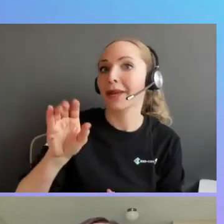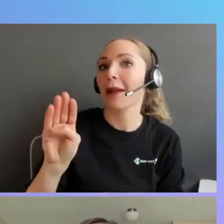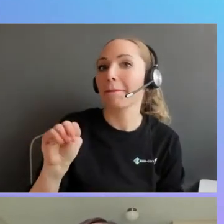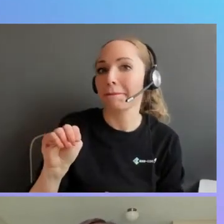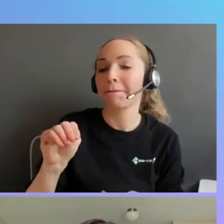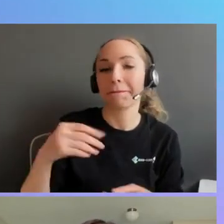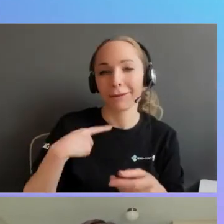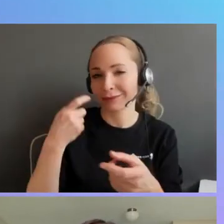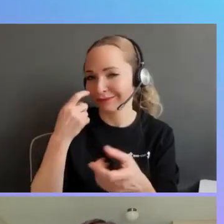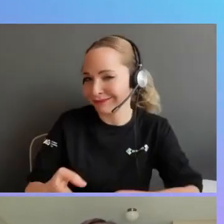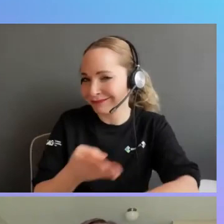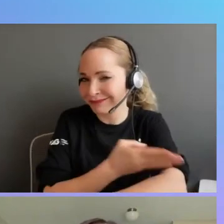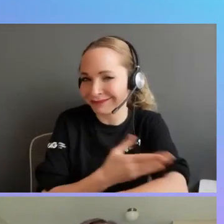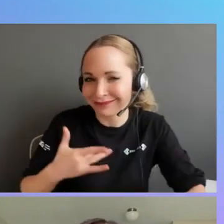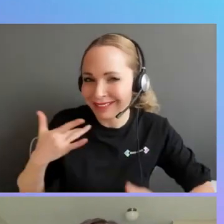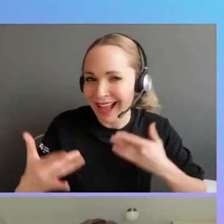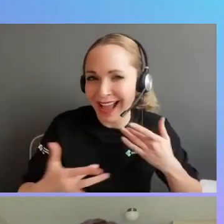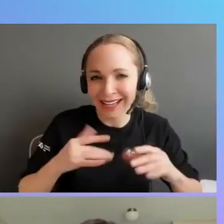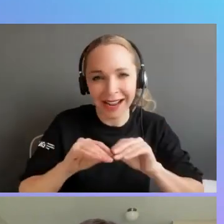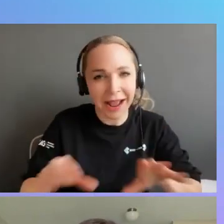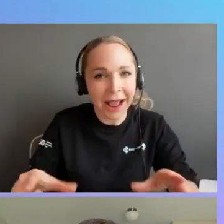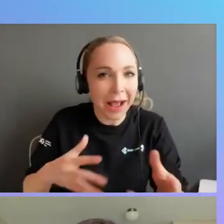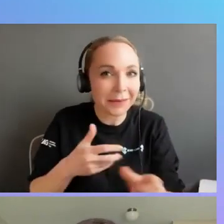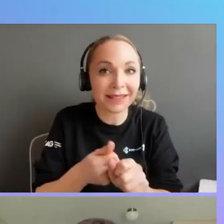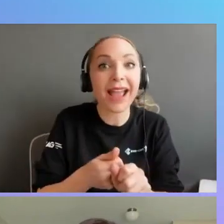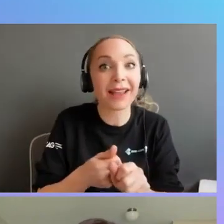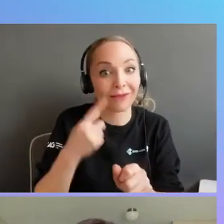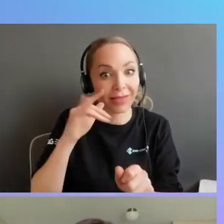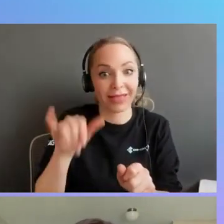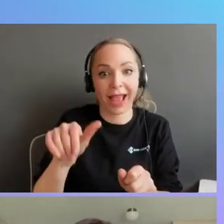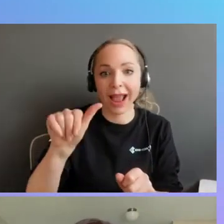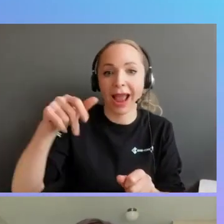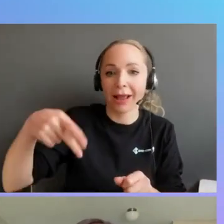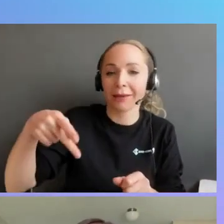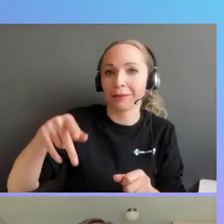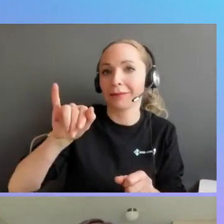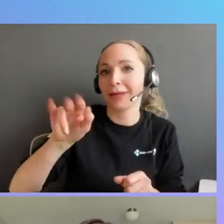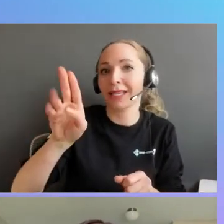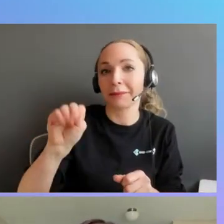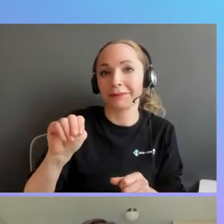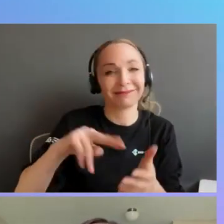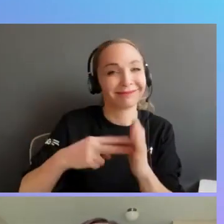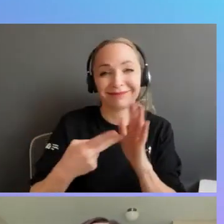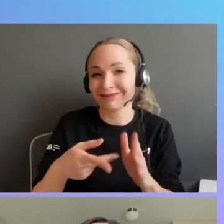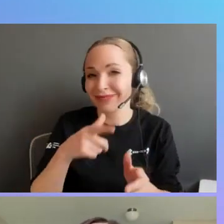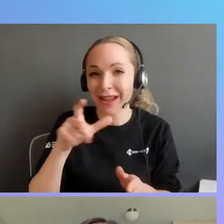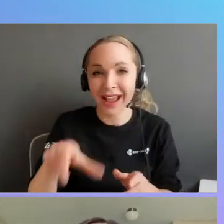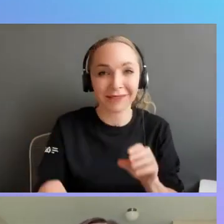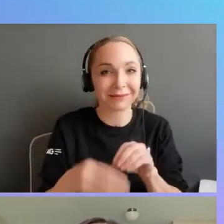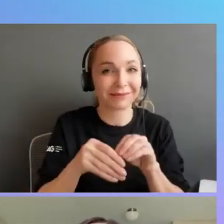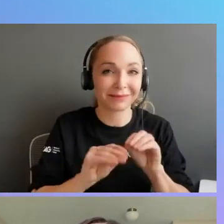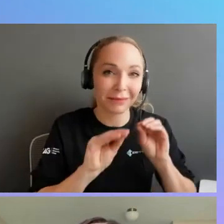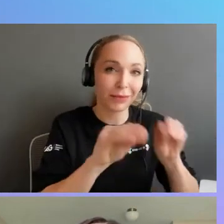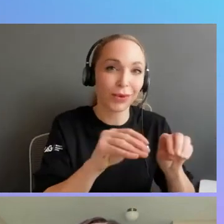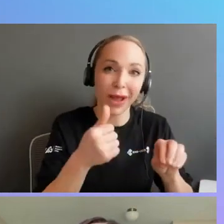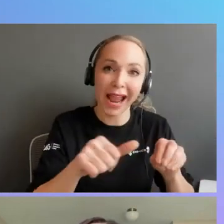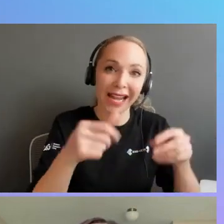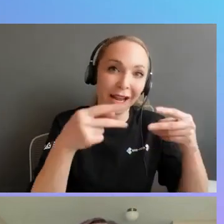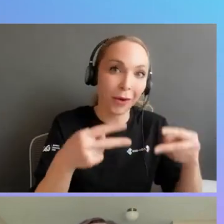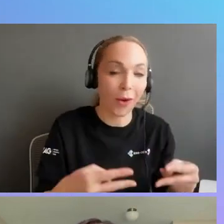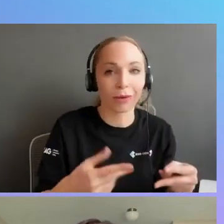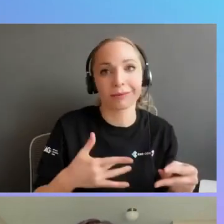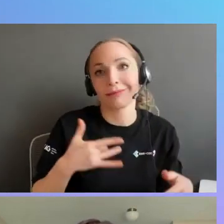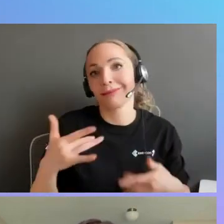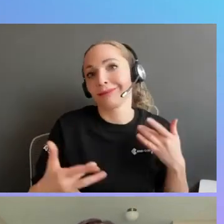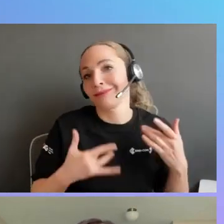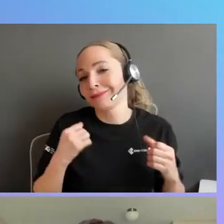week an exciting update for Appium, where we no longer need you to embed any code in your app. Instead, what we have is an Appium plugin. So